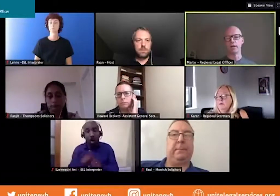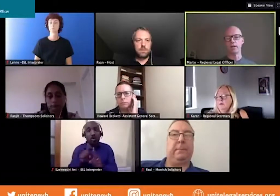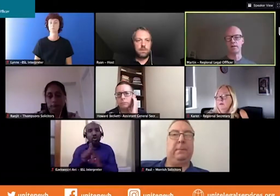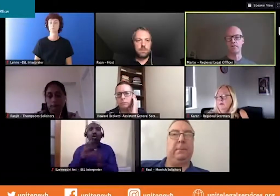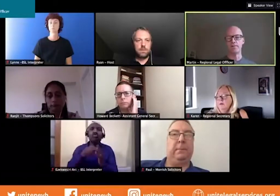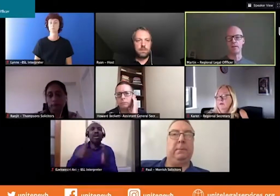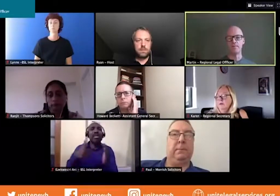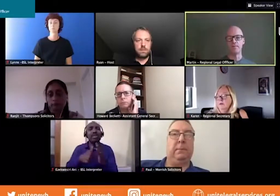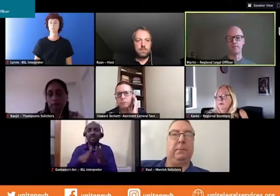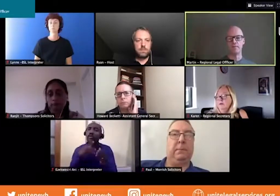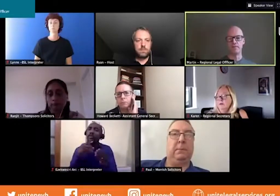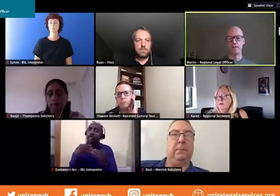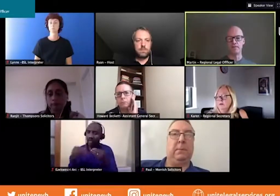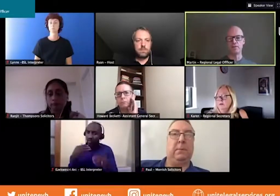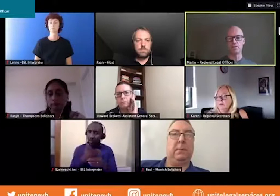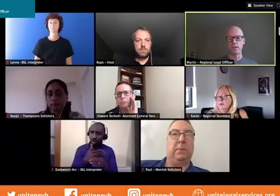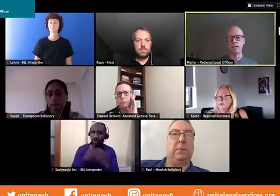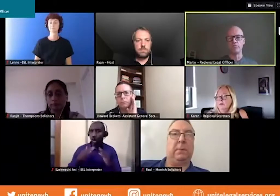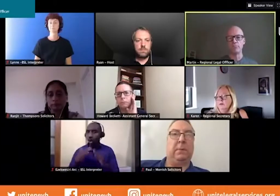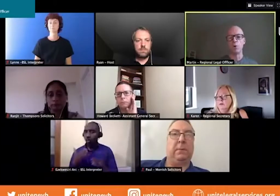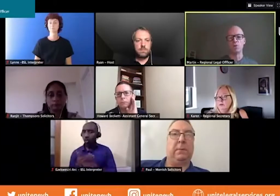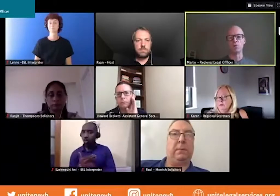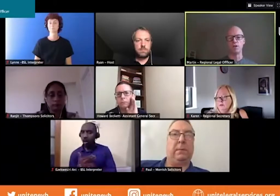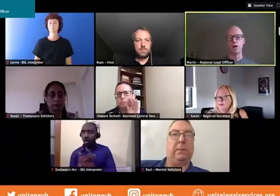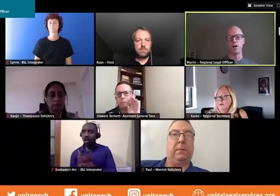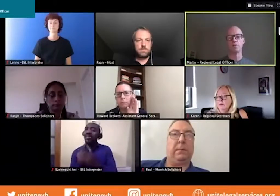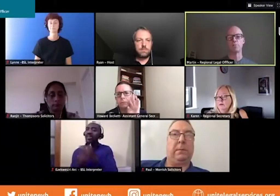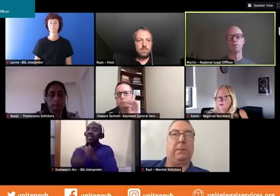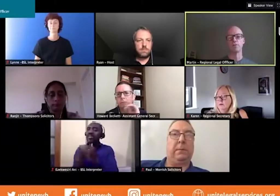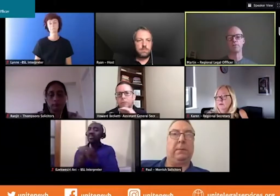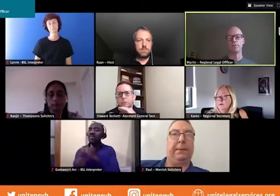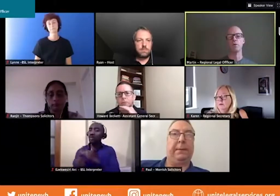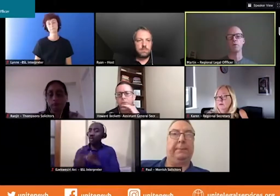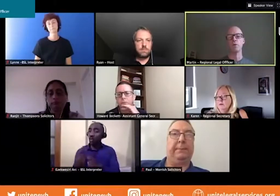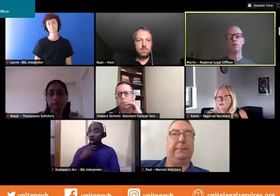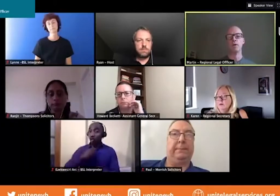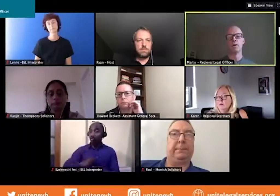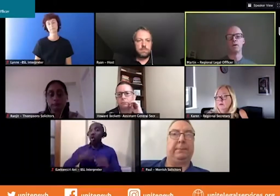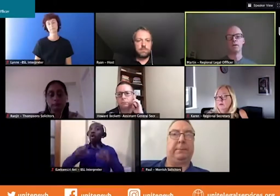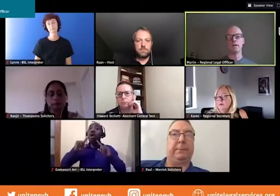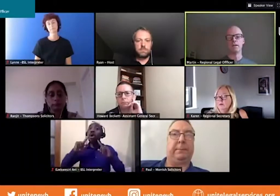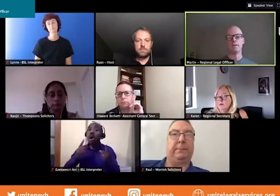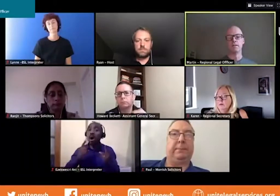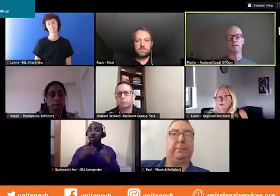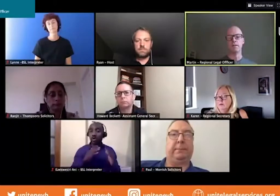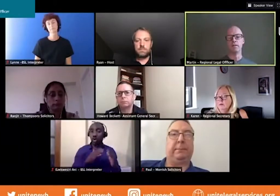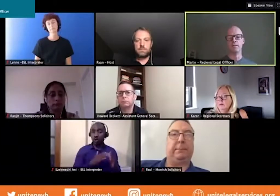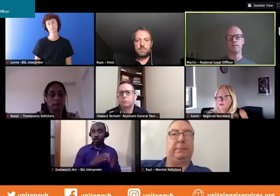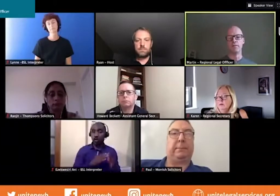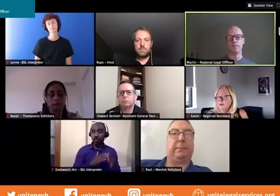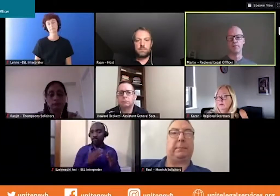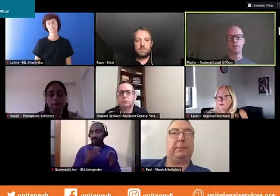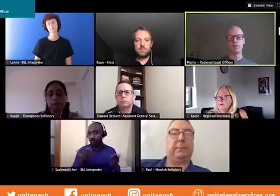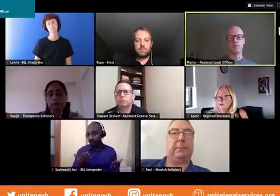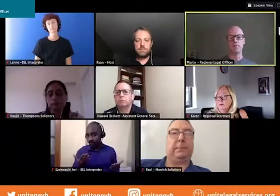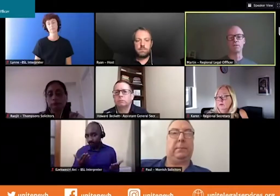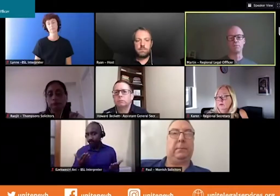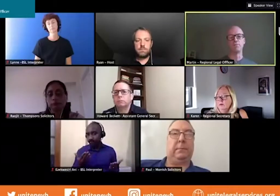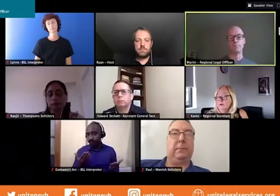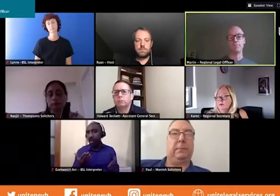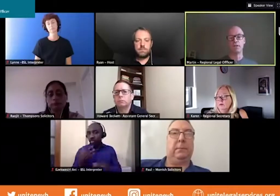working is if the individual's in a post that can't be done from home, then, the furlough scheme